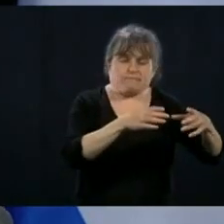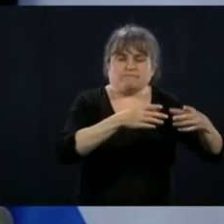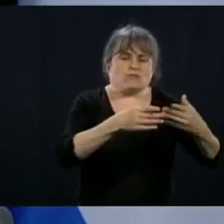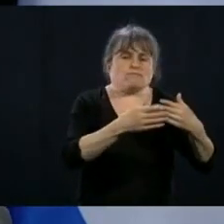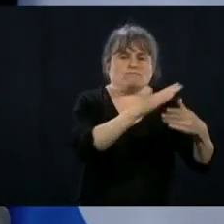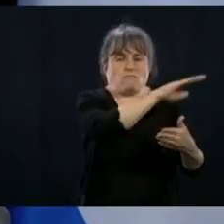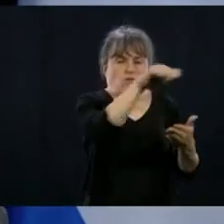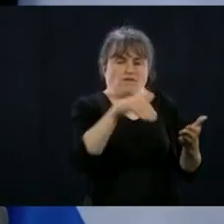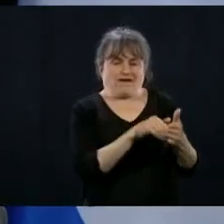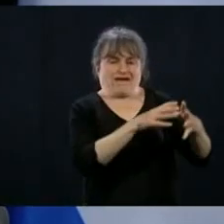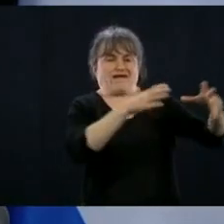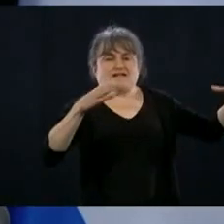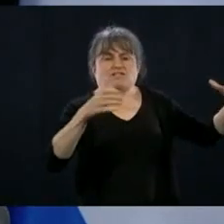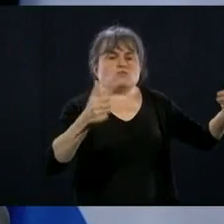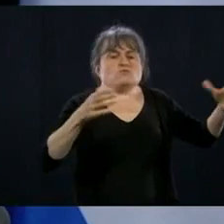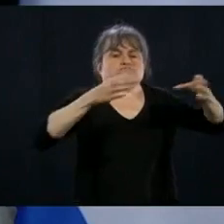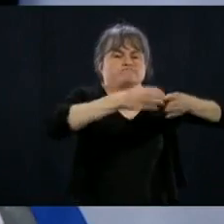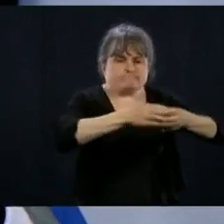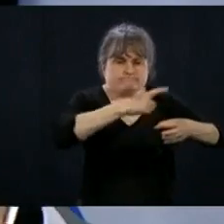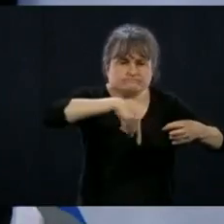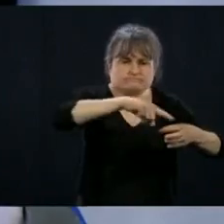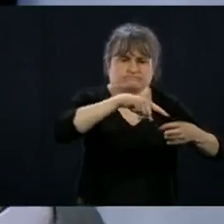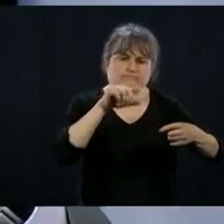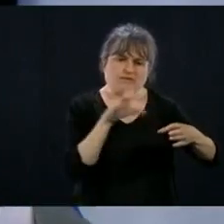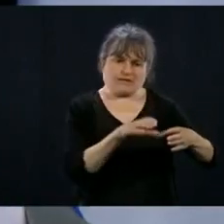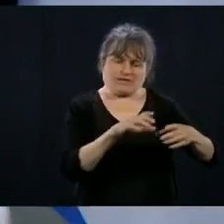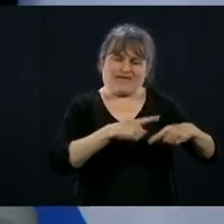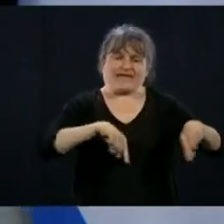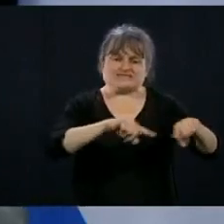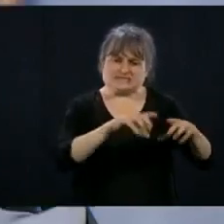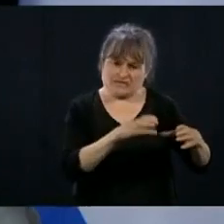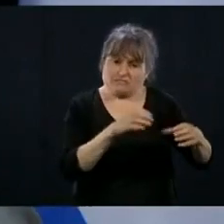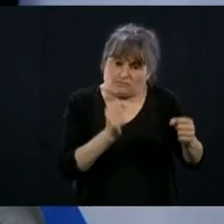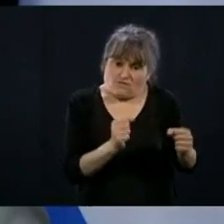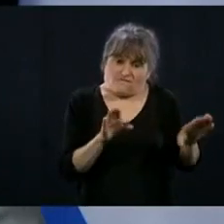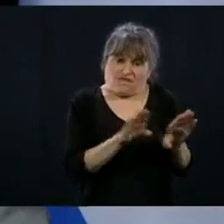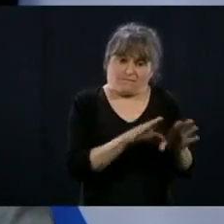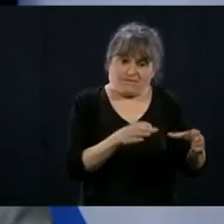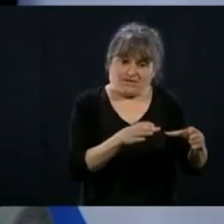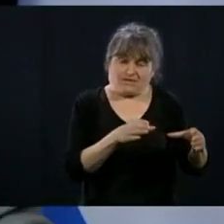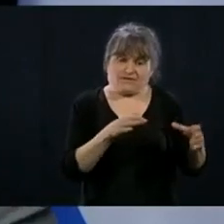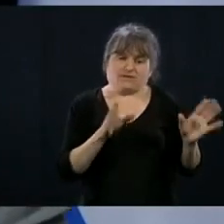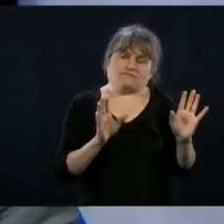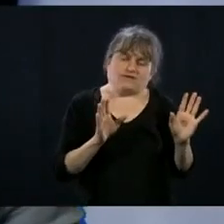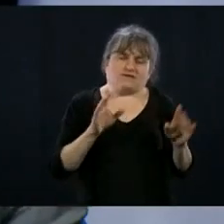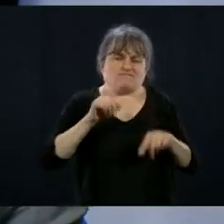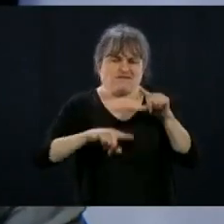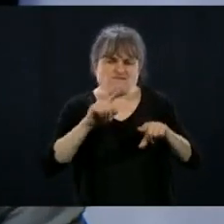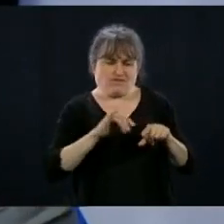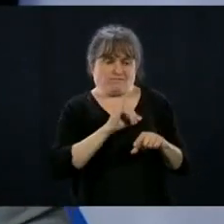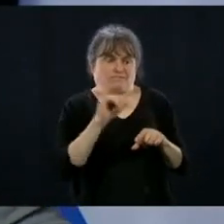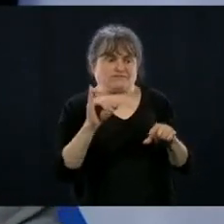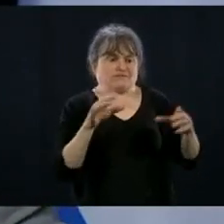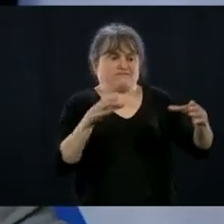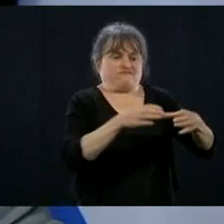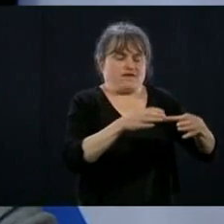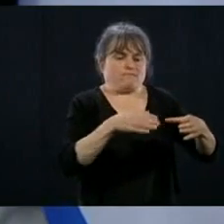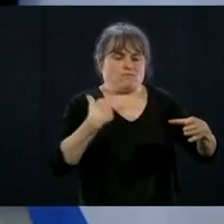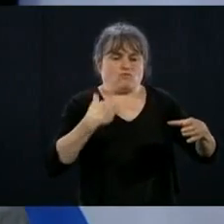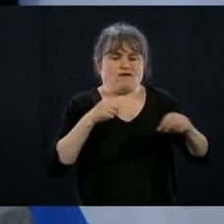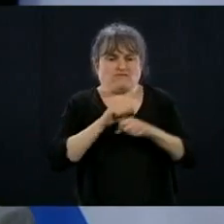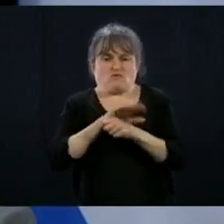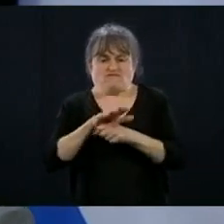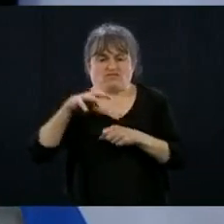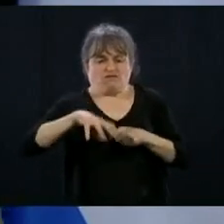the Director of Public Health, and we have to have epidemiological reasons to do it. But if that confinement is impossible because the zone is